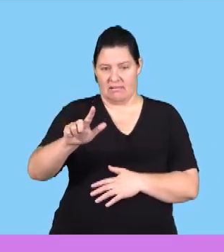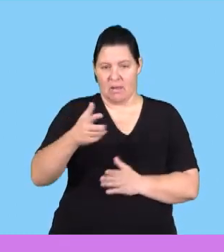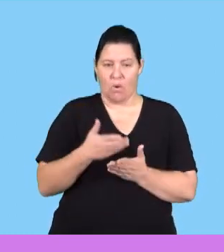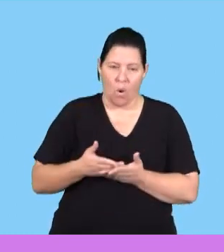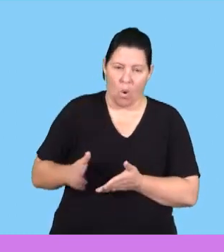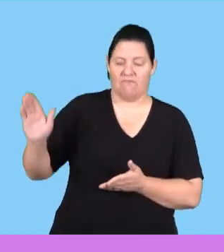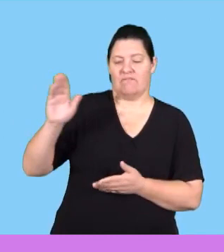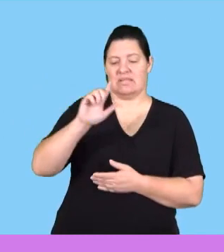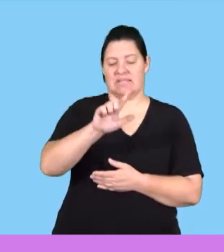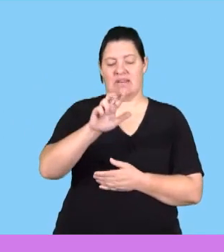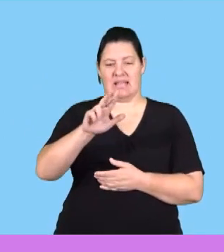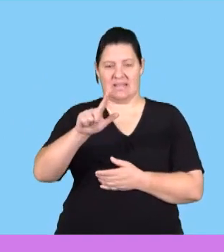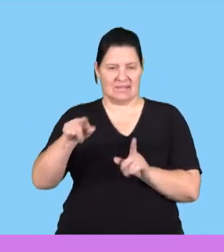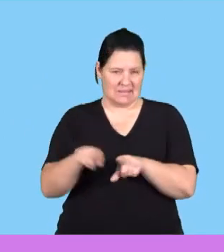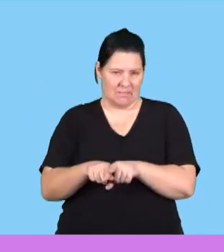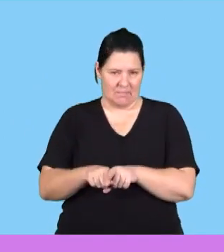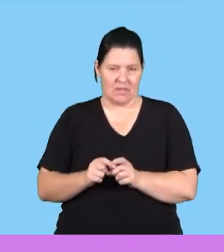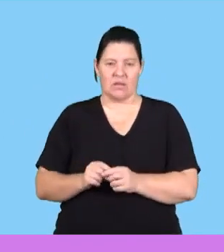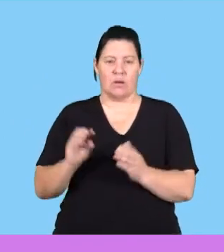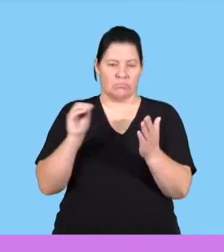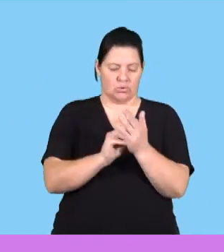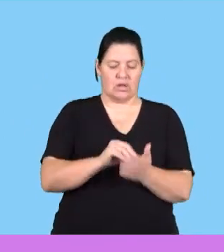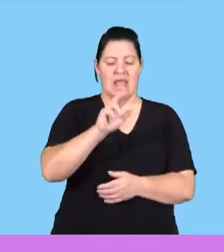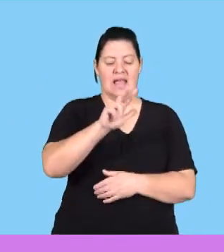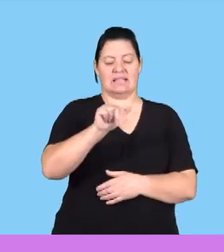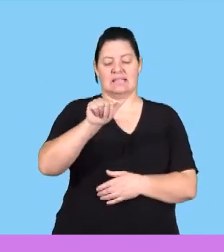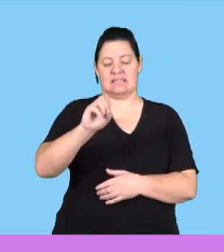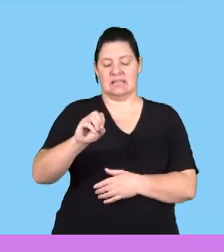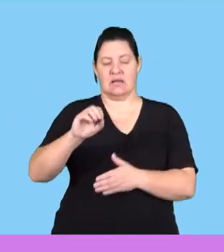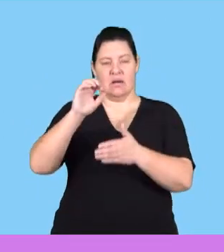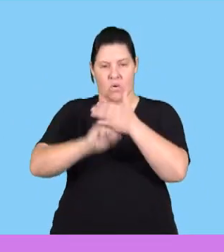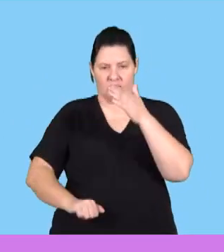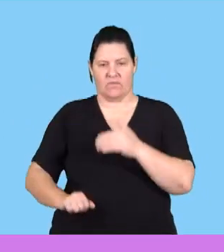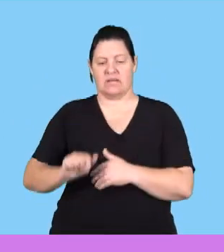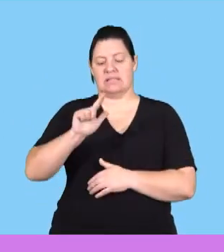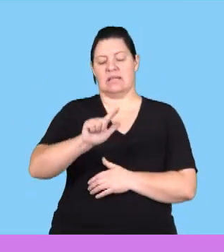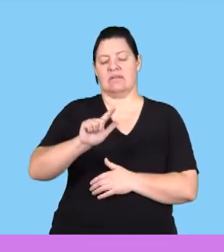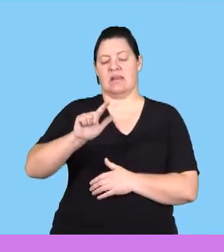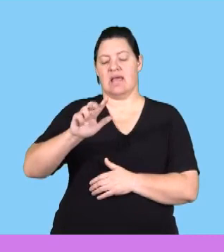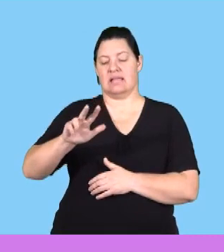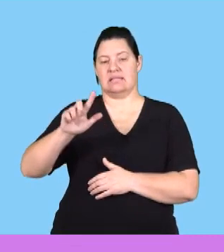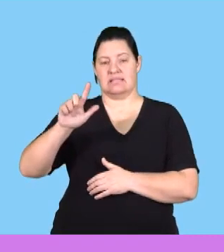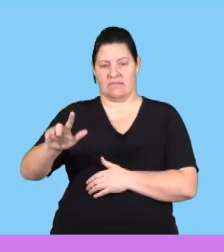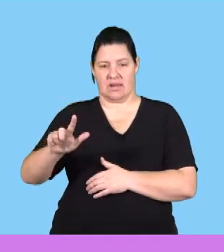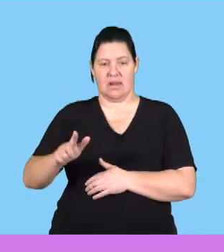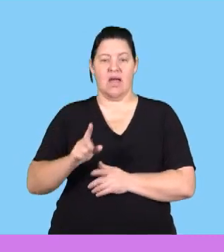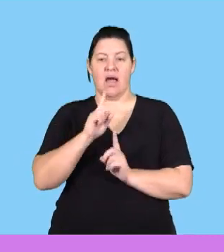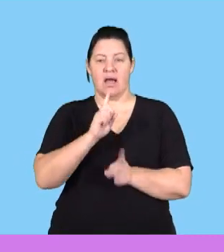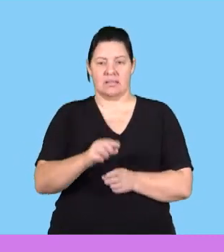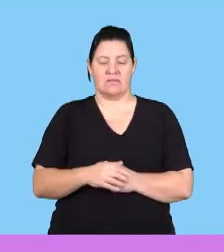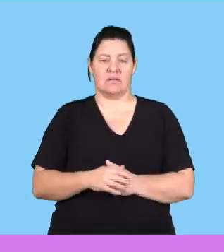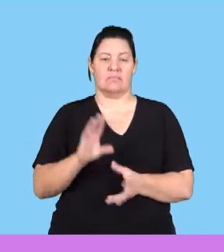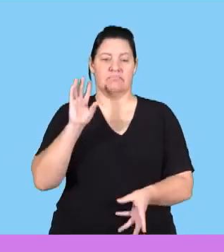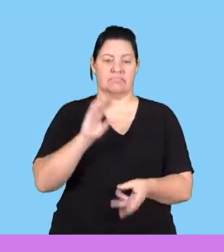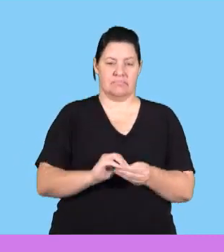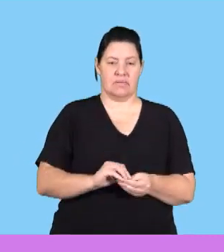787. Can you see? So I'm getting rid of that 787 as well. So let's type in 860 minus 787, and